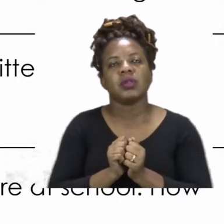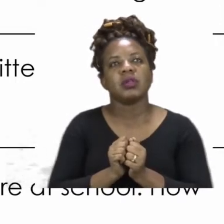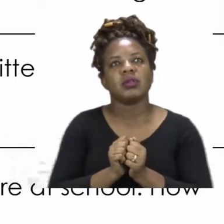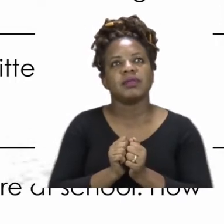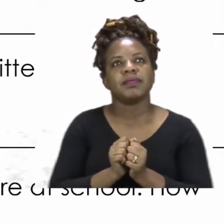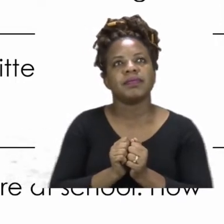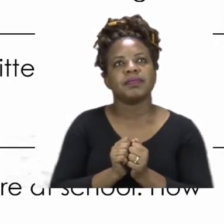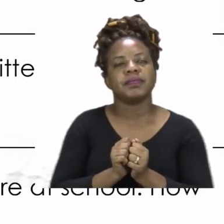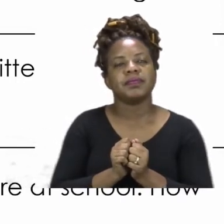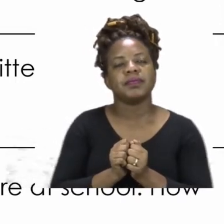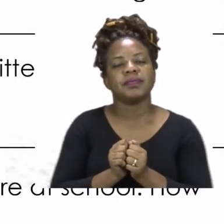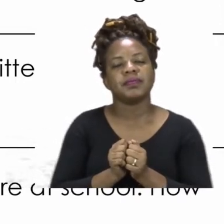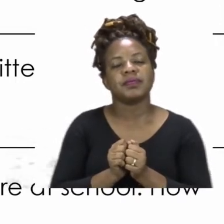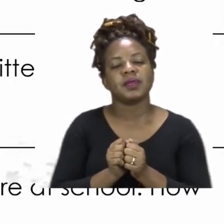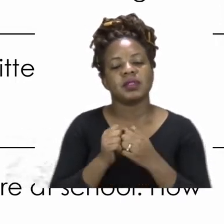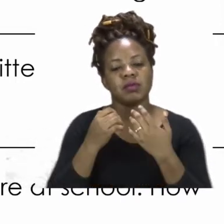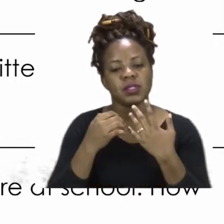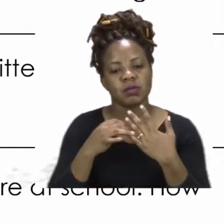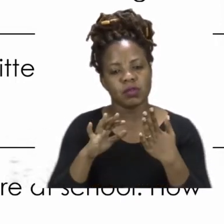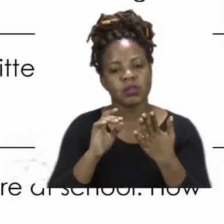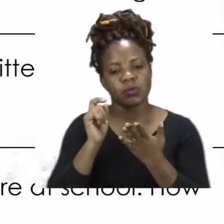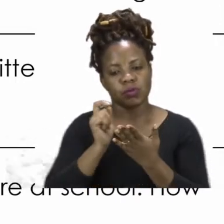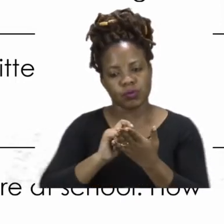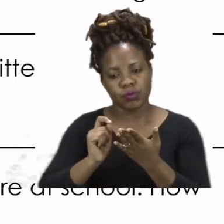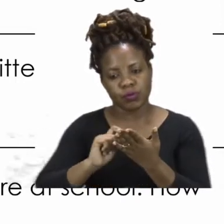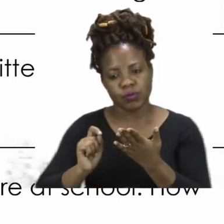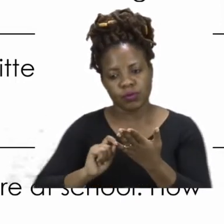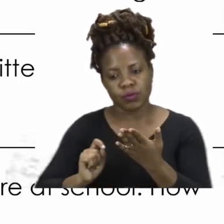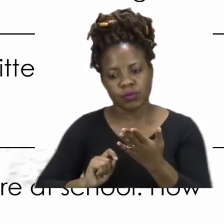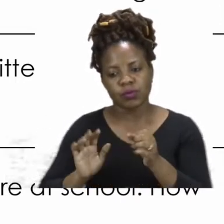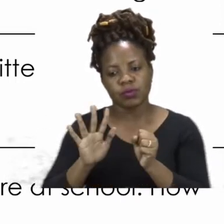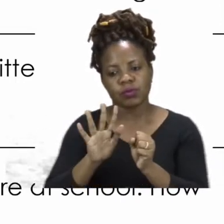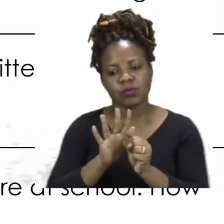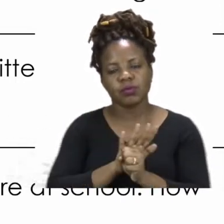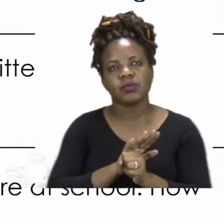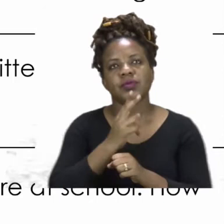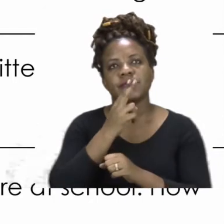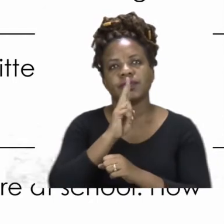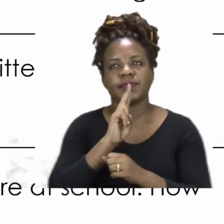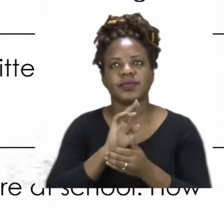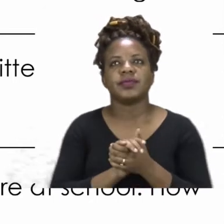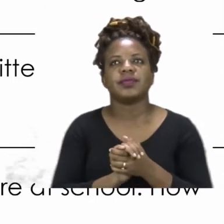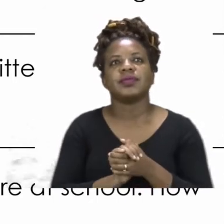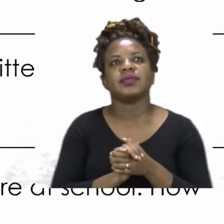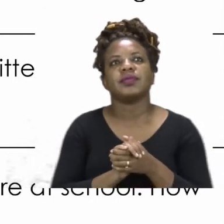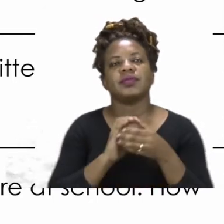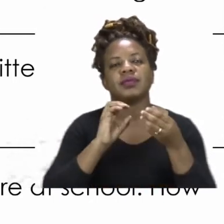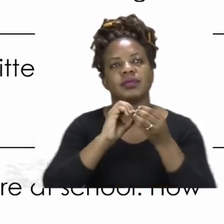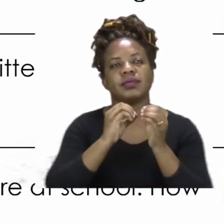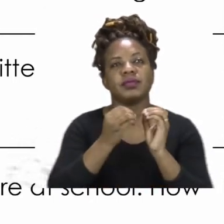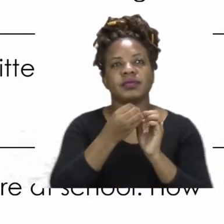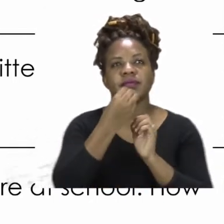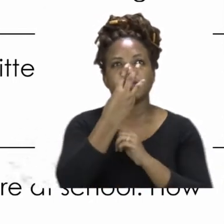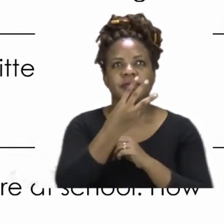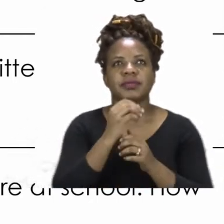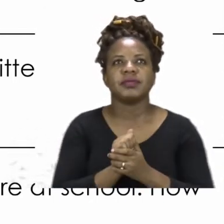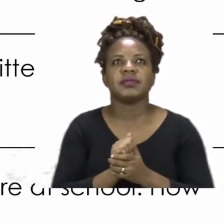sentence about the answer. So let us try number 3. Number 3